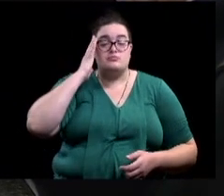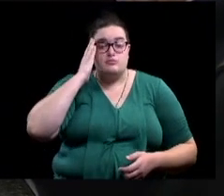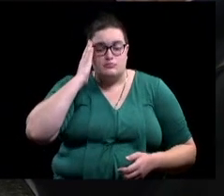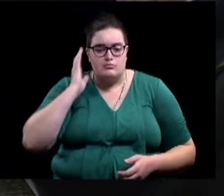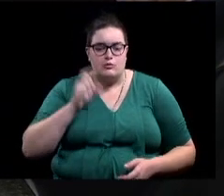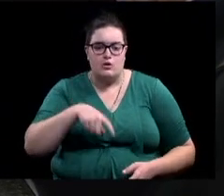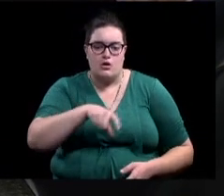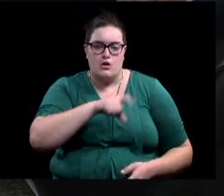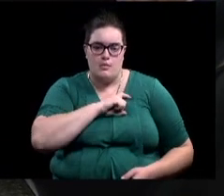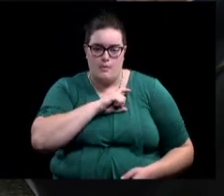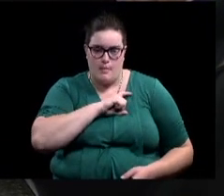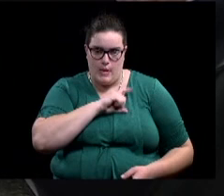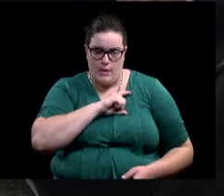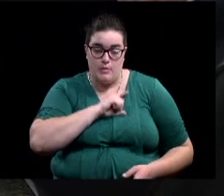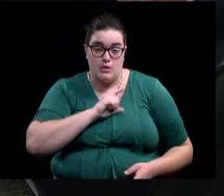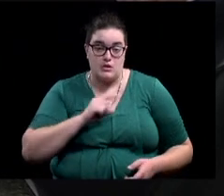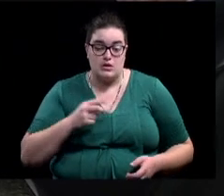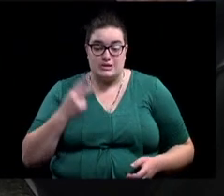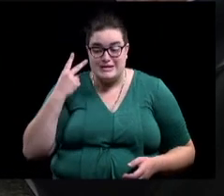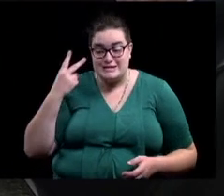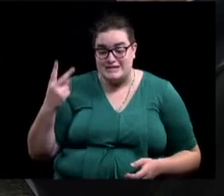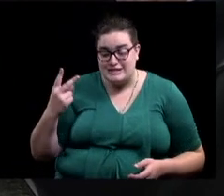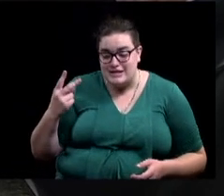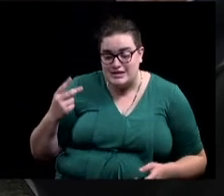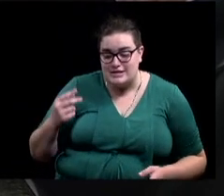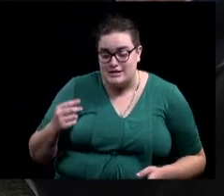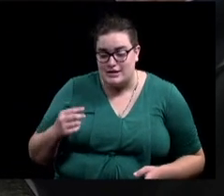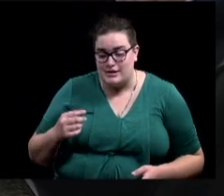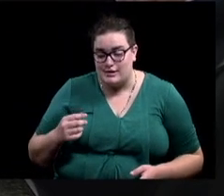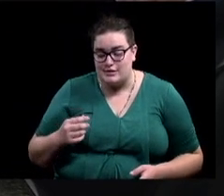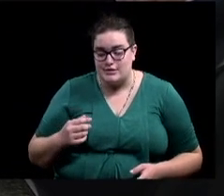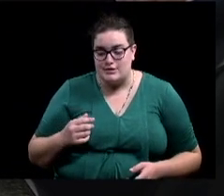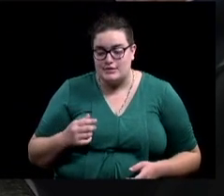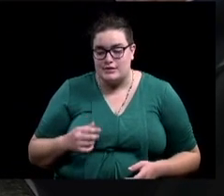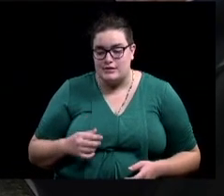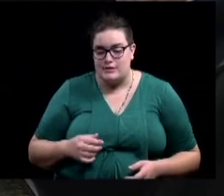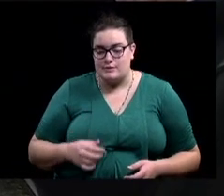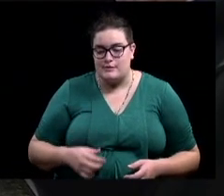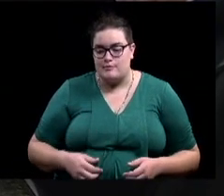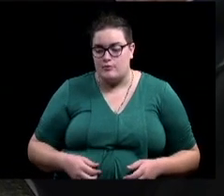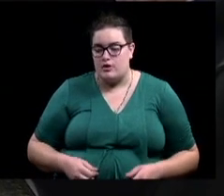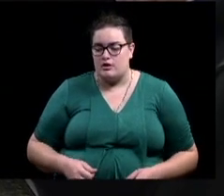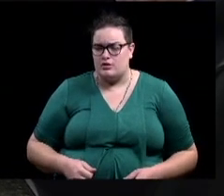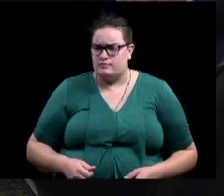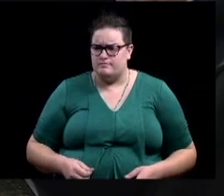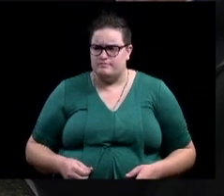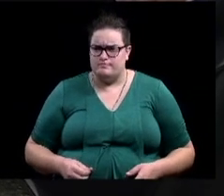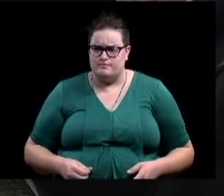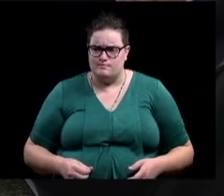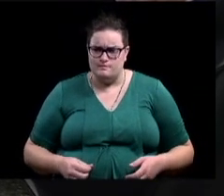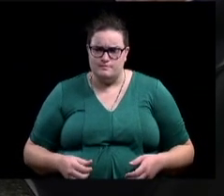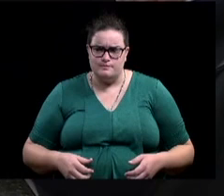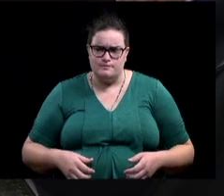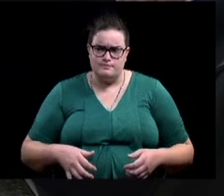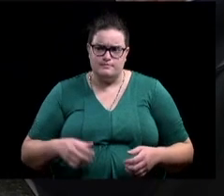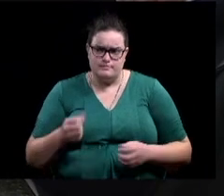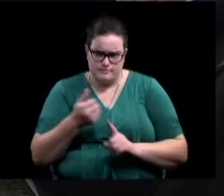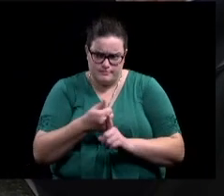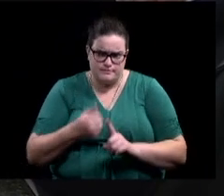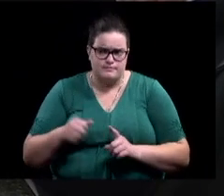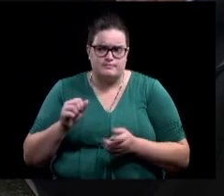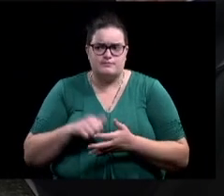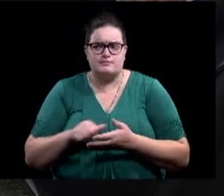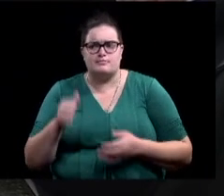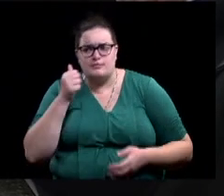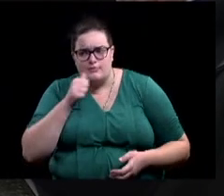those men and women who go to work every day and they try to serve the community in the best way they can, they see that camera is capturing